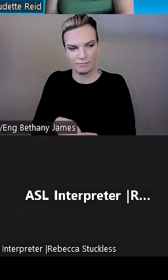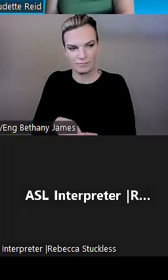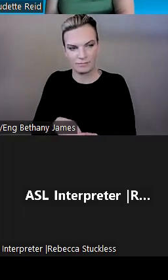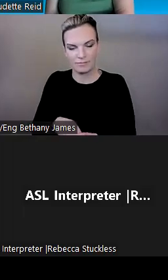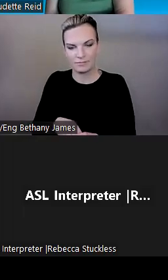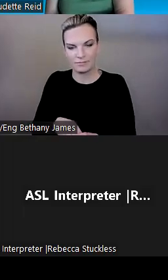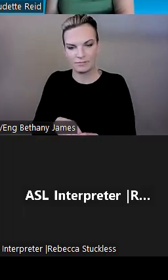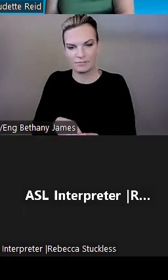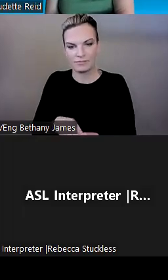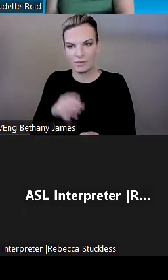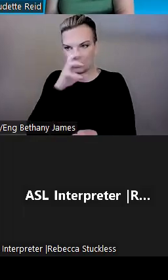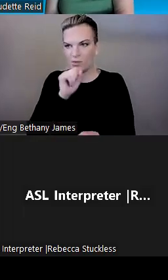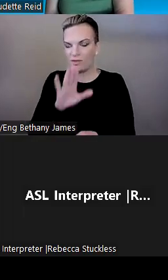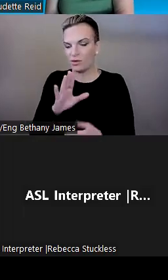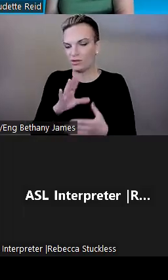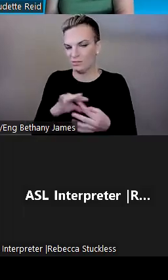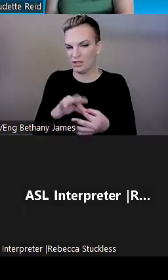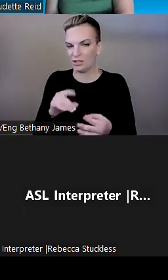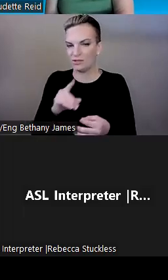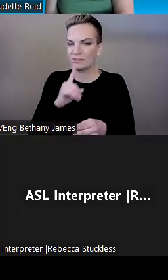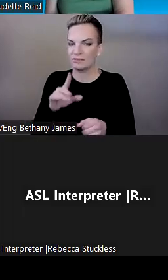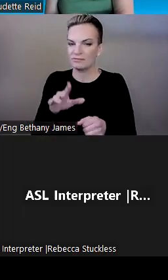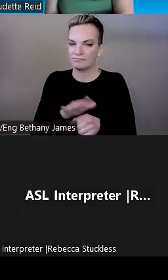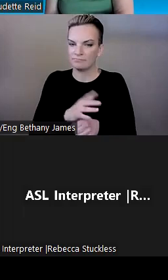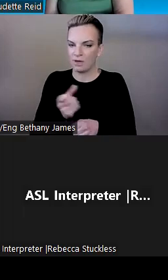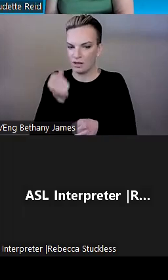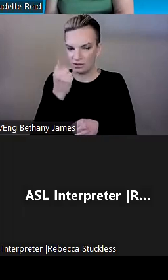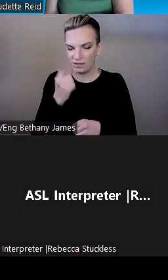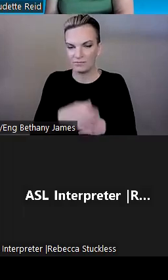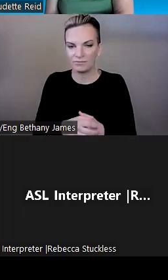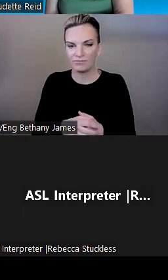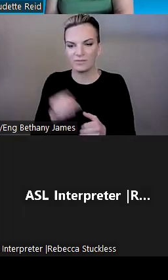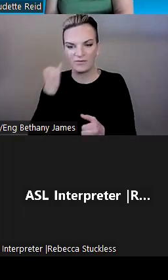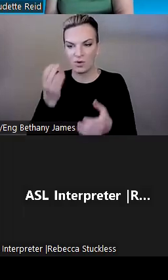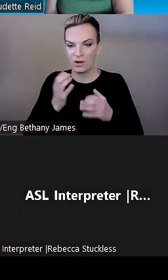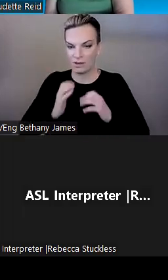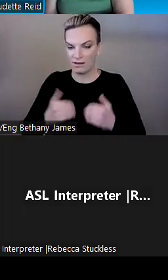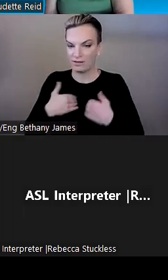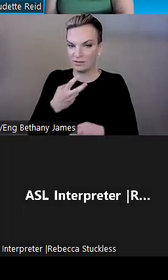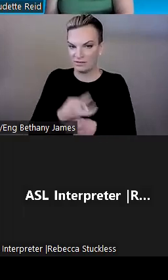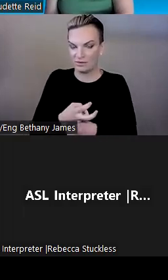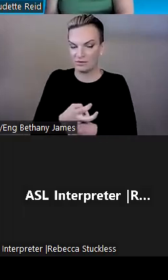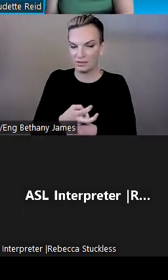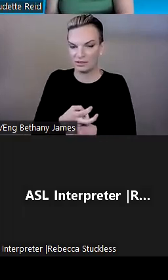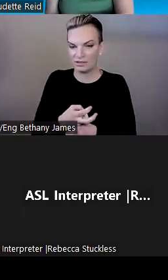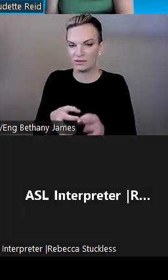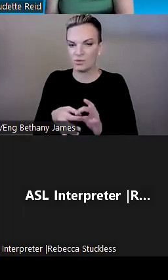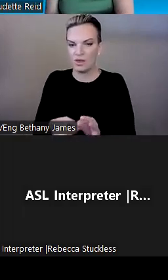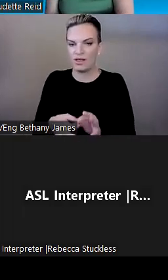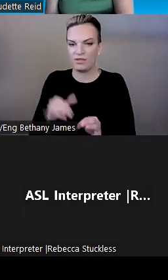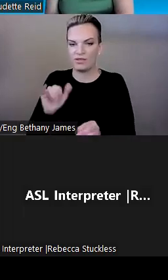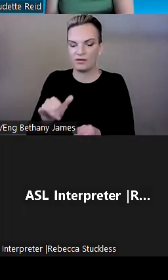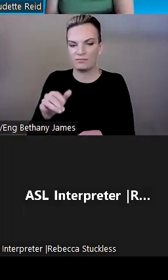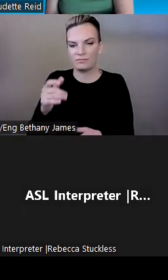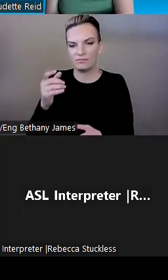assuming that their speech is understandable. So if your client has difficulty with cognition, there are